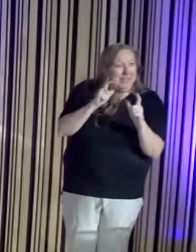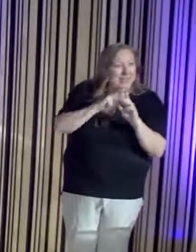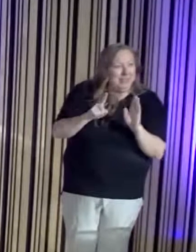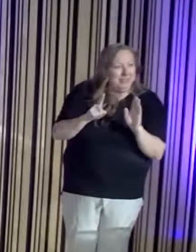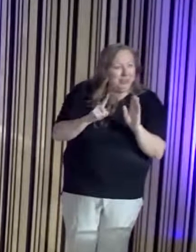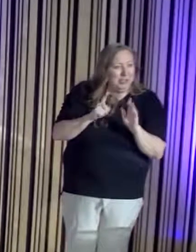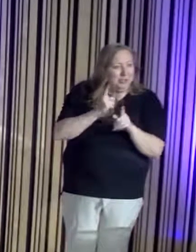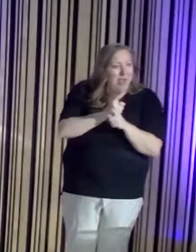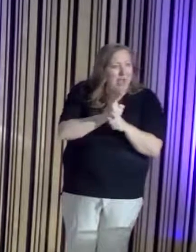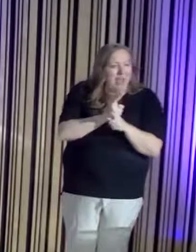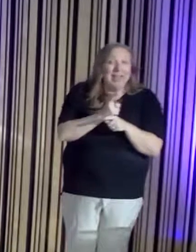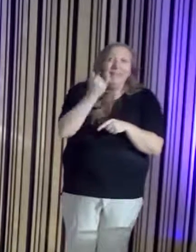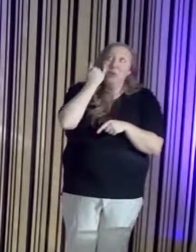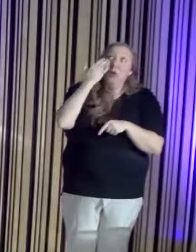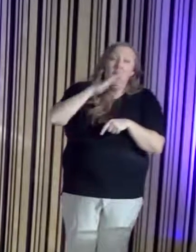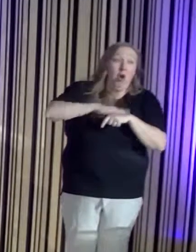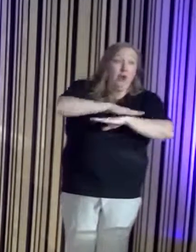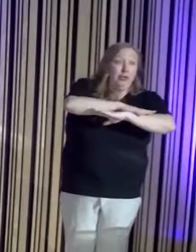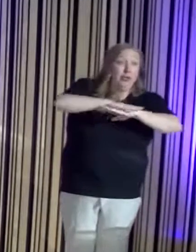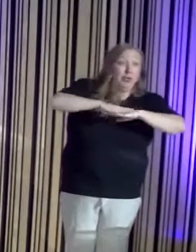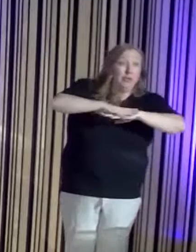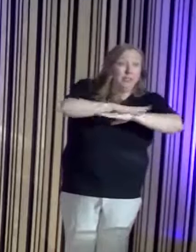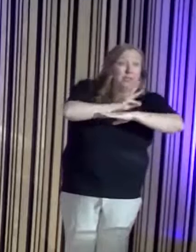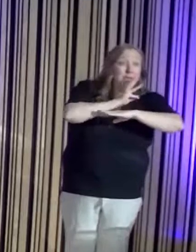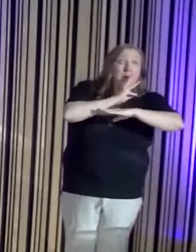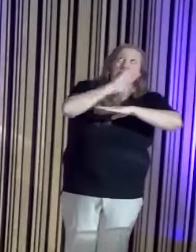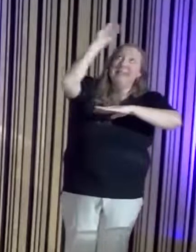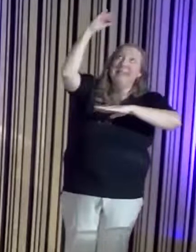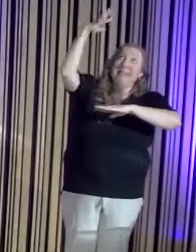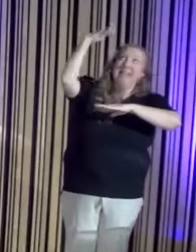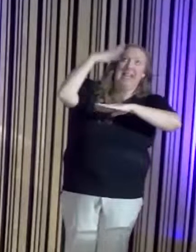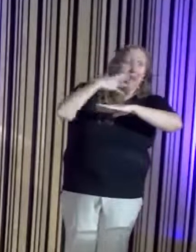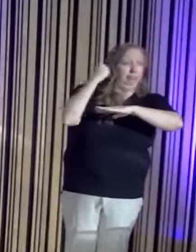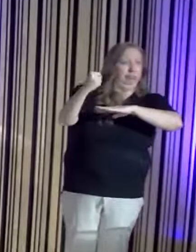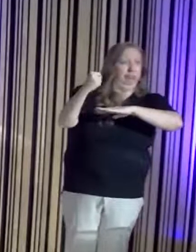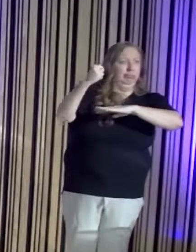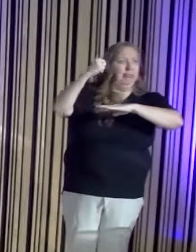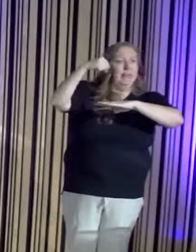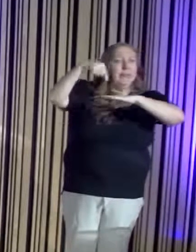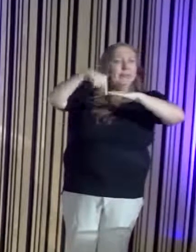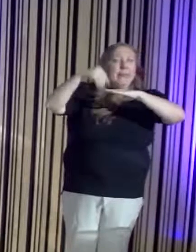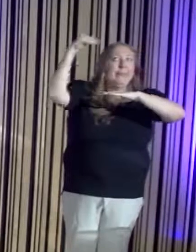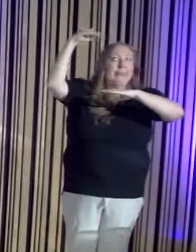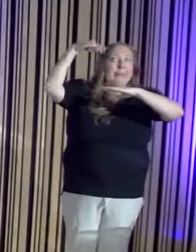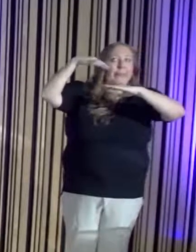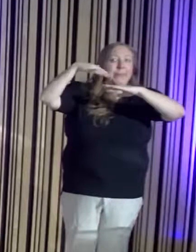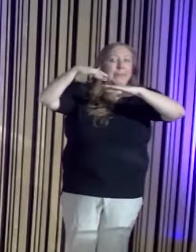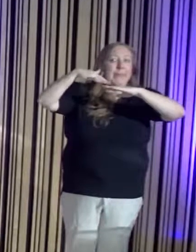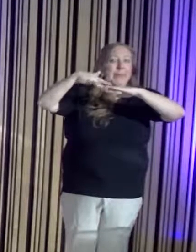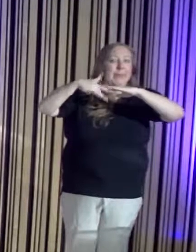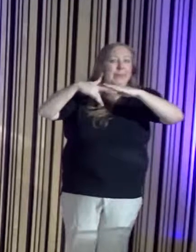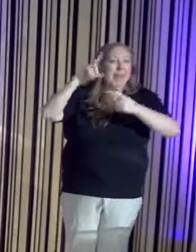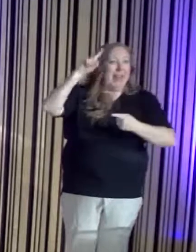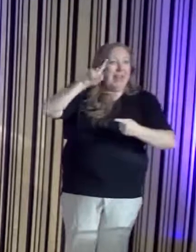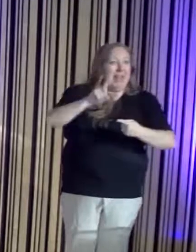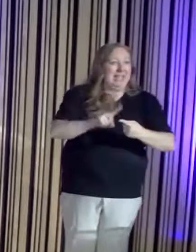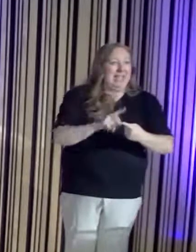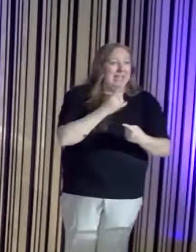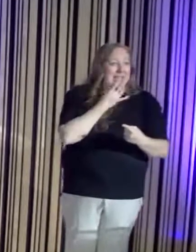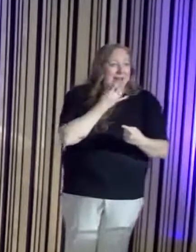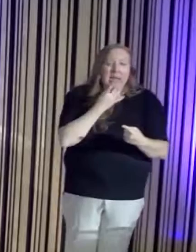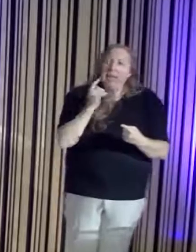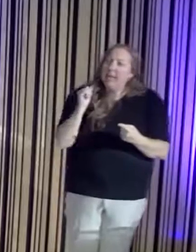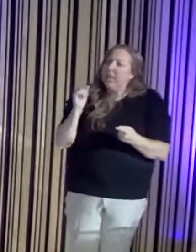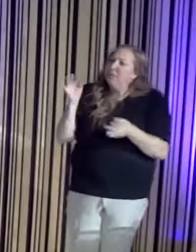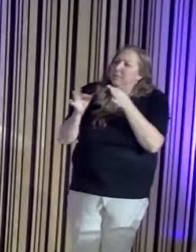if you're up near the surface of the water, you can get plenty of sunlight. If you're down a kilometer, you don't. So can you say a little bit about, the sort of how the